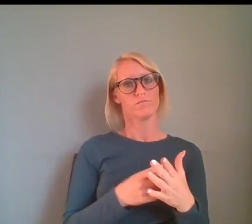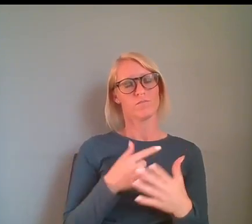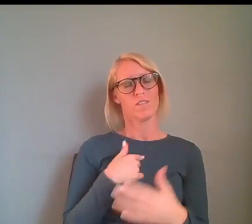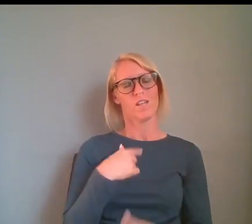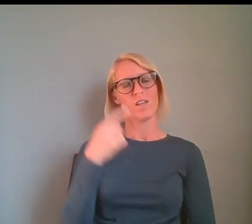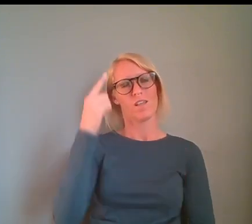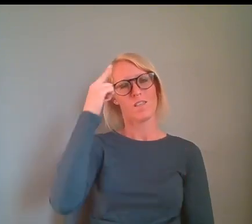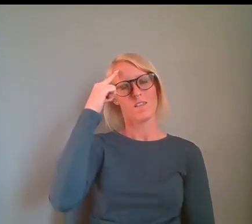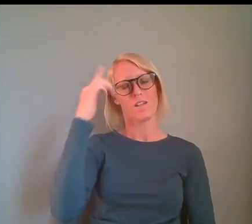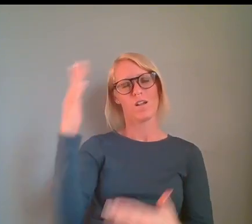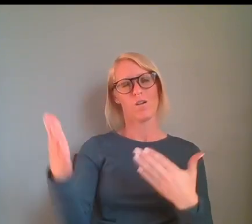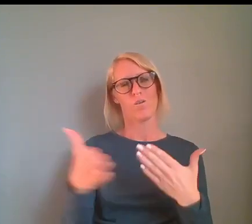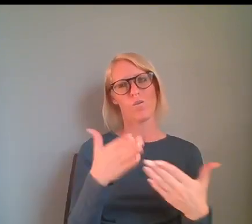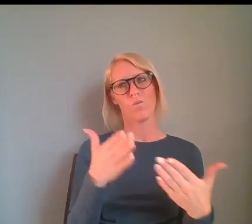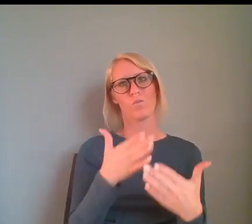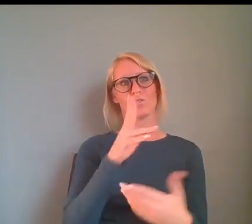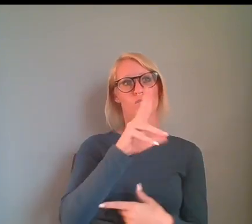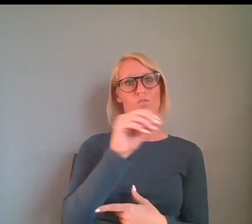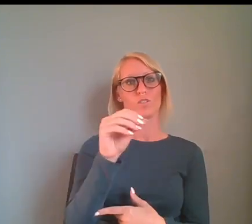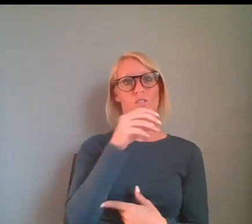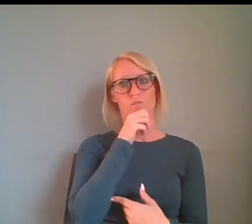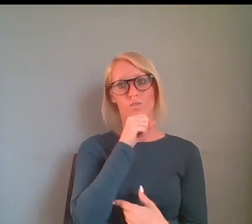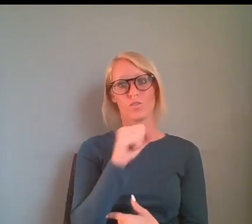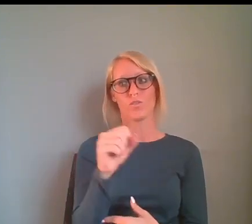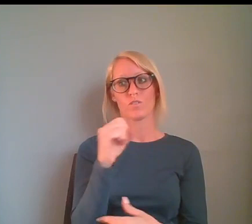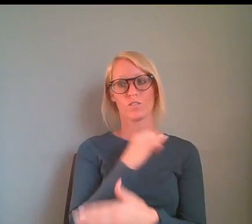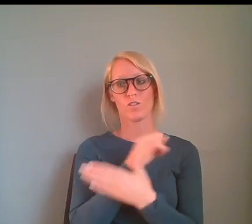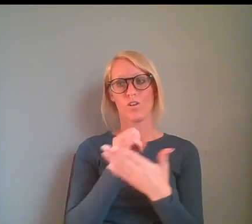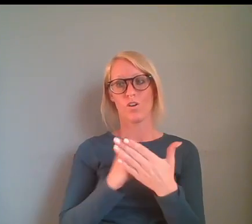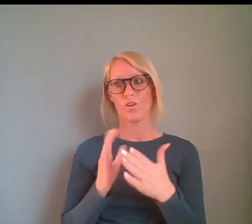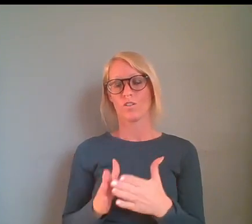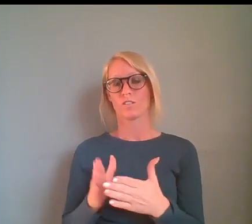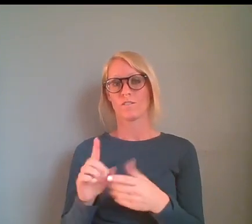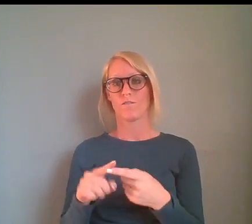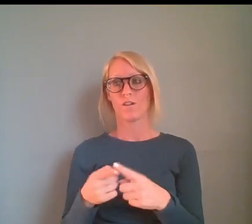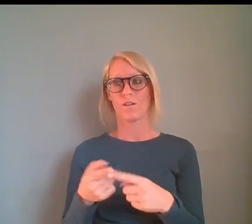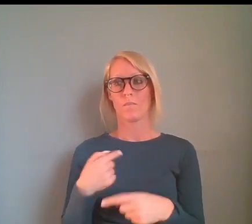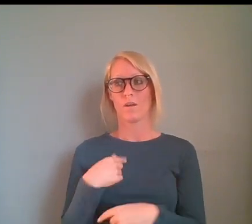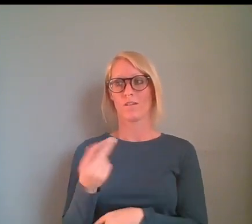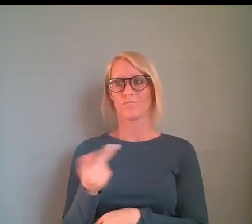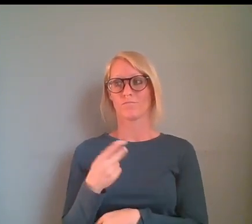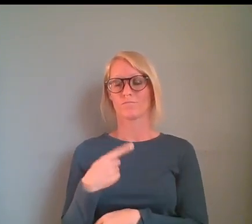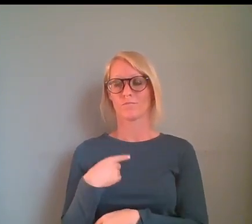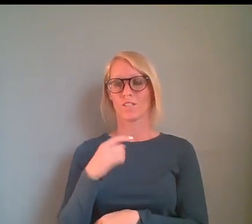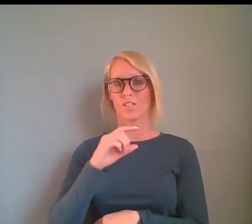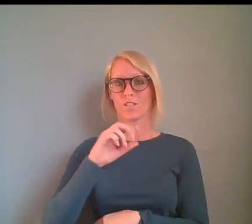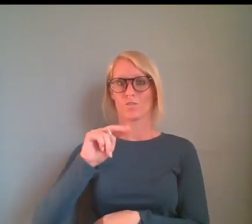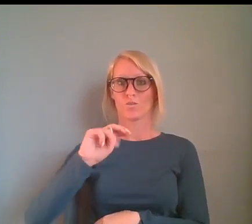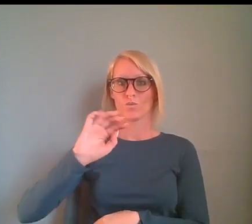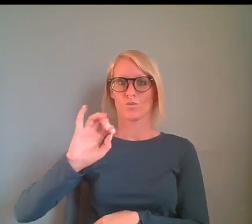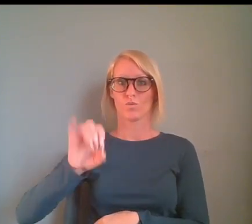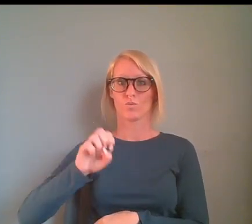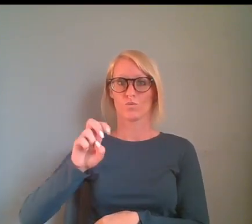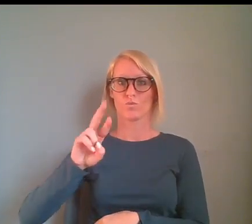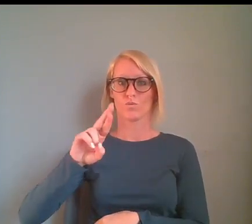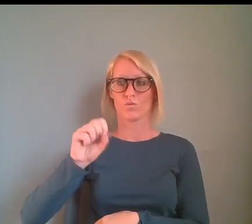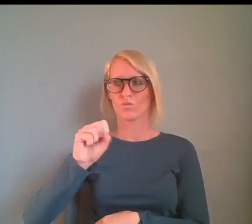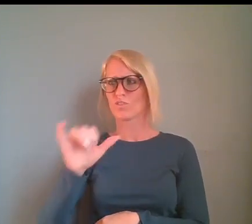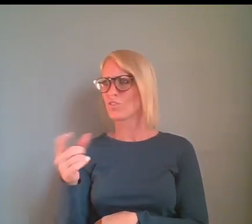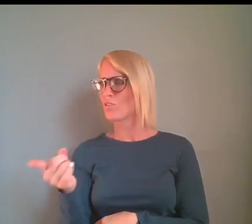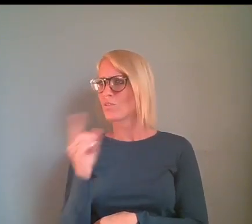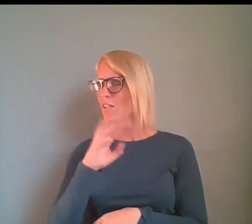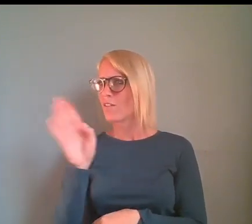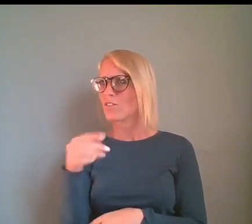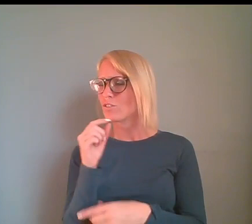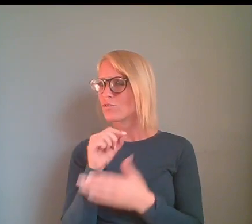was almost 30 years old before an artist friend of mine in New Jersey said, "You don't ever draw faces? Why not? Let me